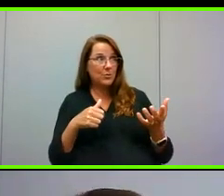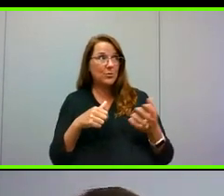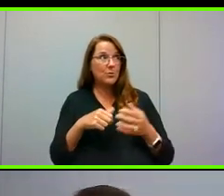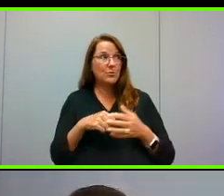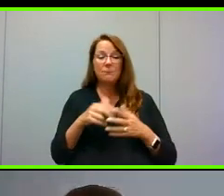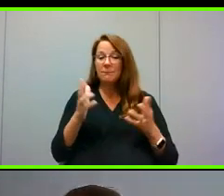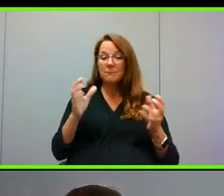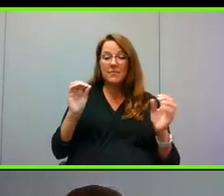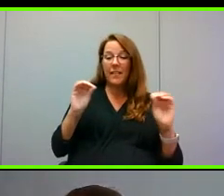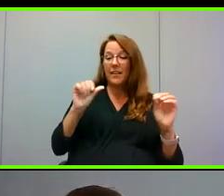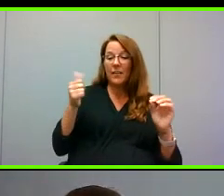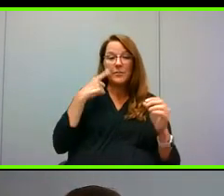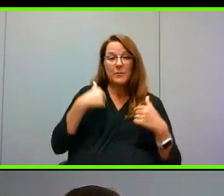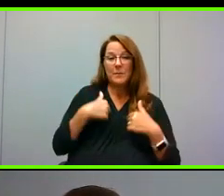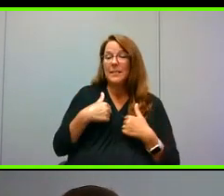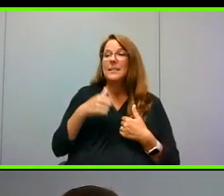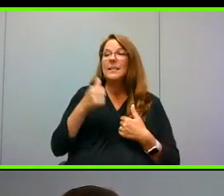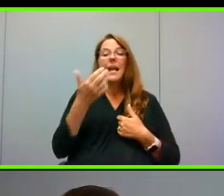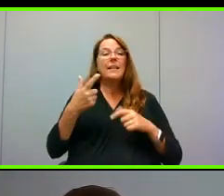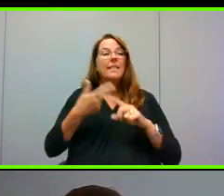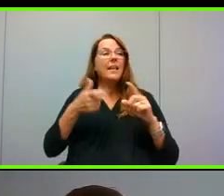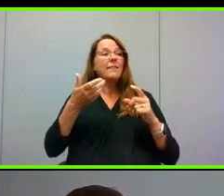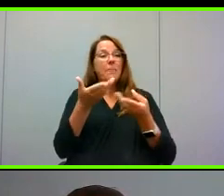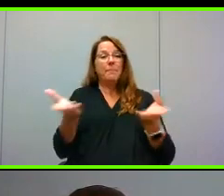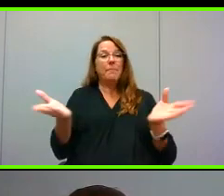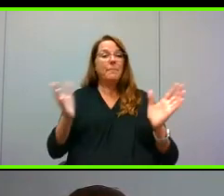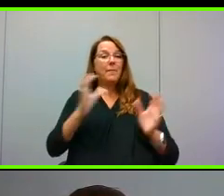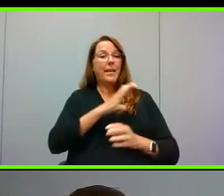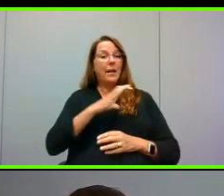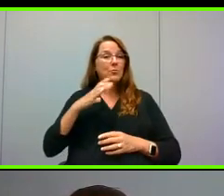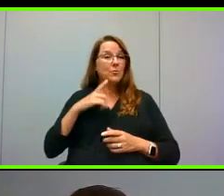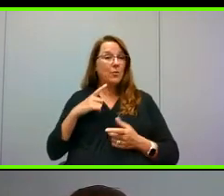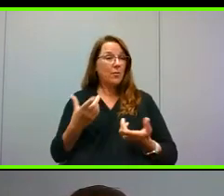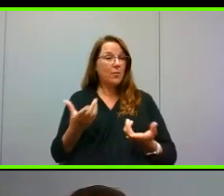me. Anything from the rest of the council?